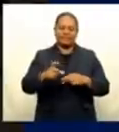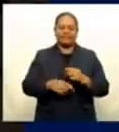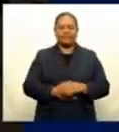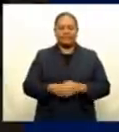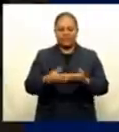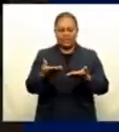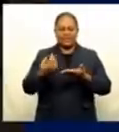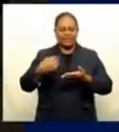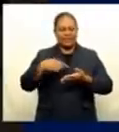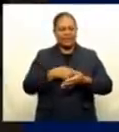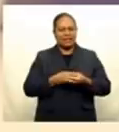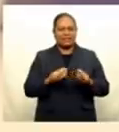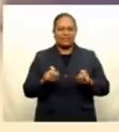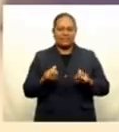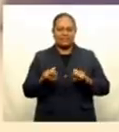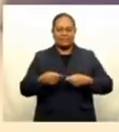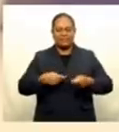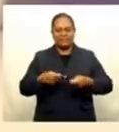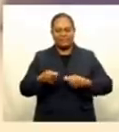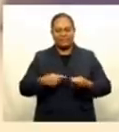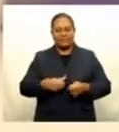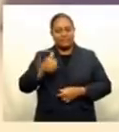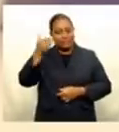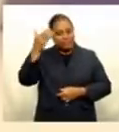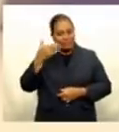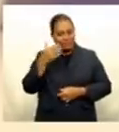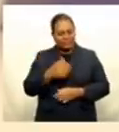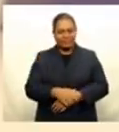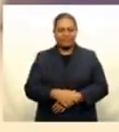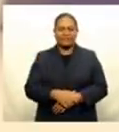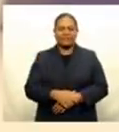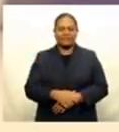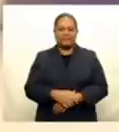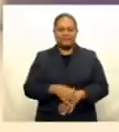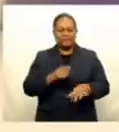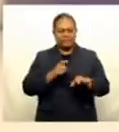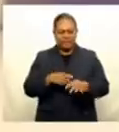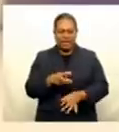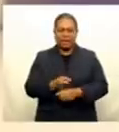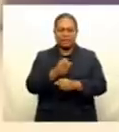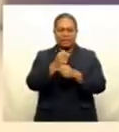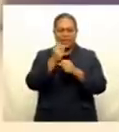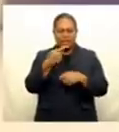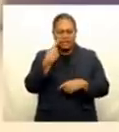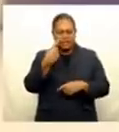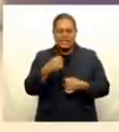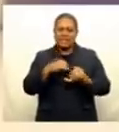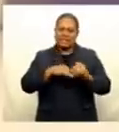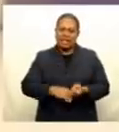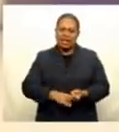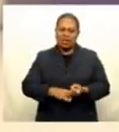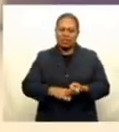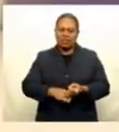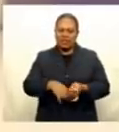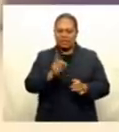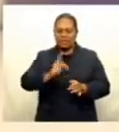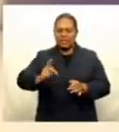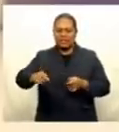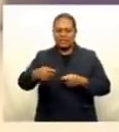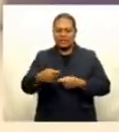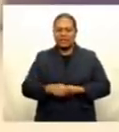latest figures from the money markets. Good evening. A quick update of the South Pacific Stock Exchange for last